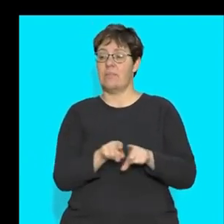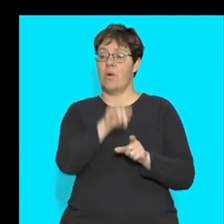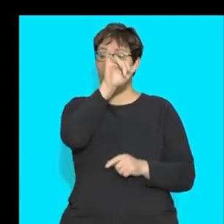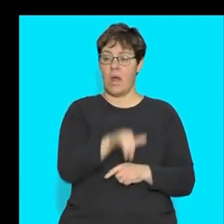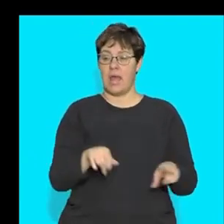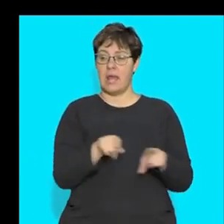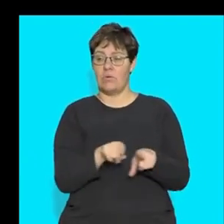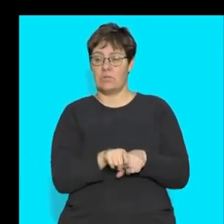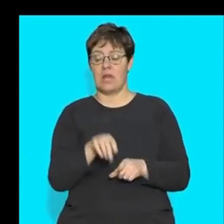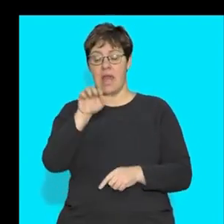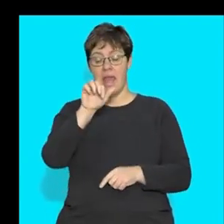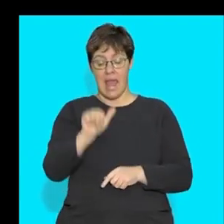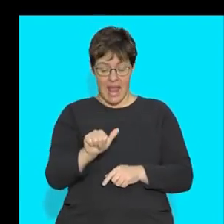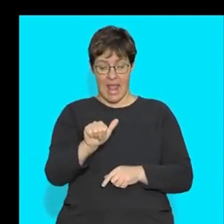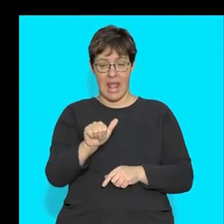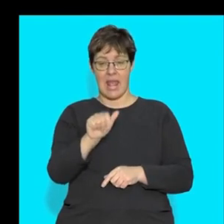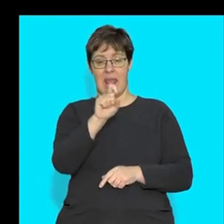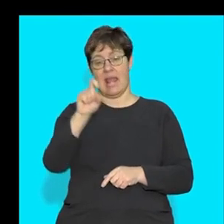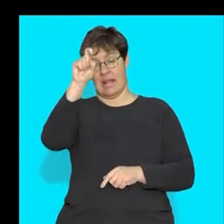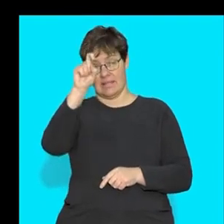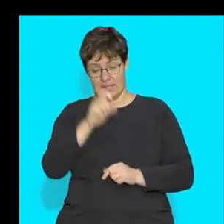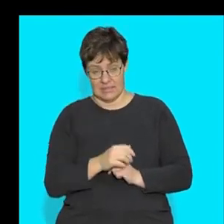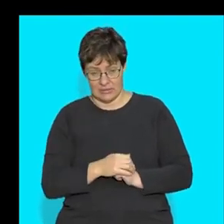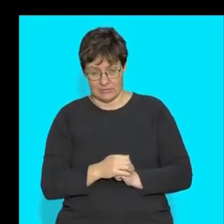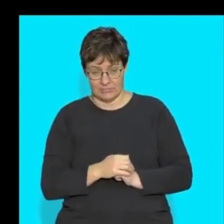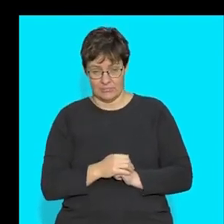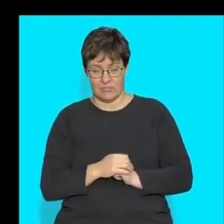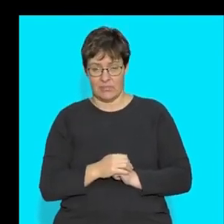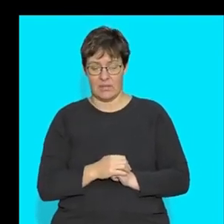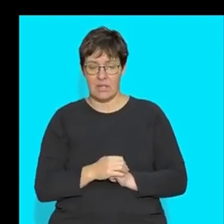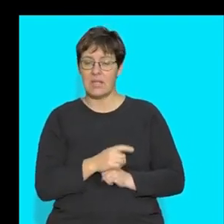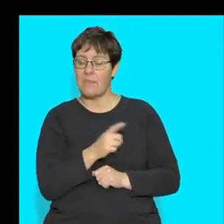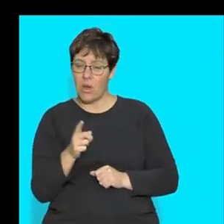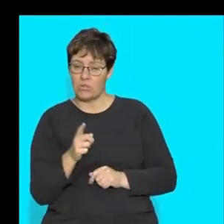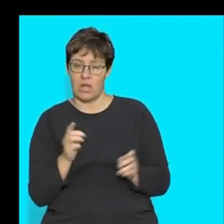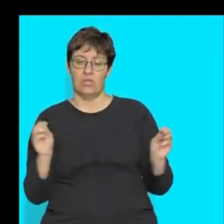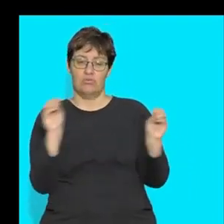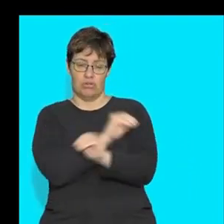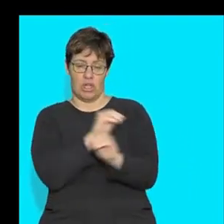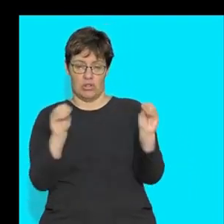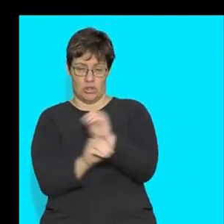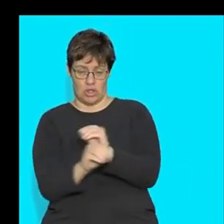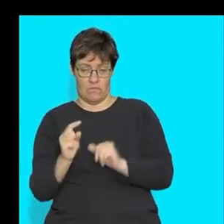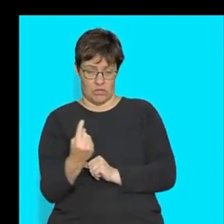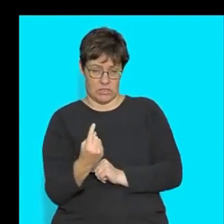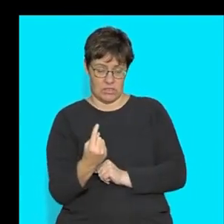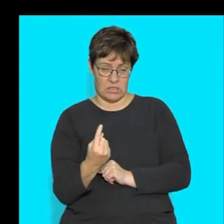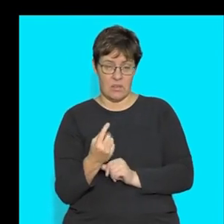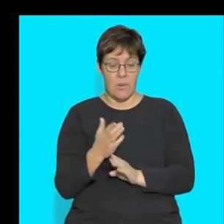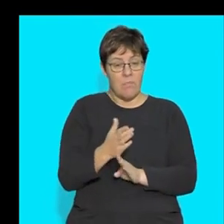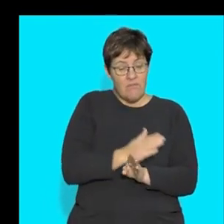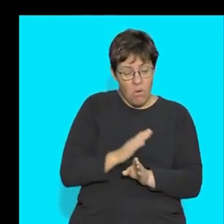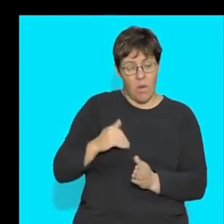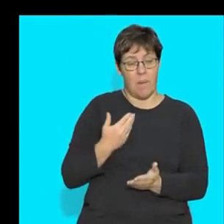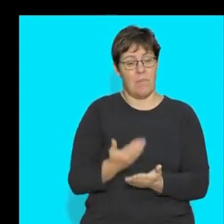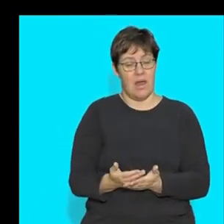y is equals to a to the exponent of x. Just remember that it's all about interchanging first before you can